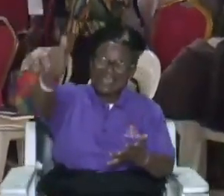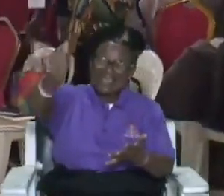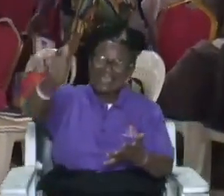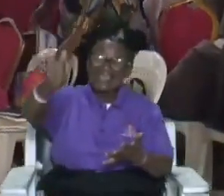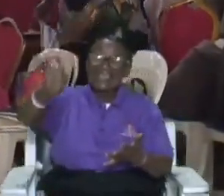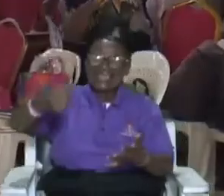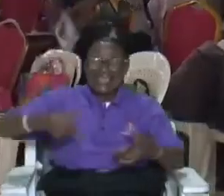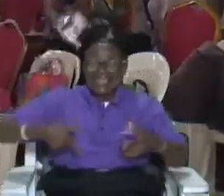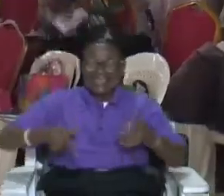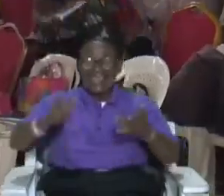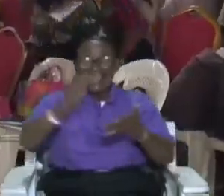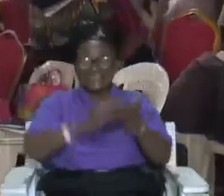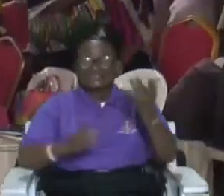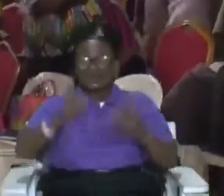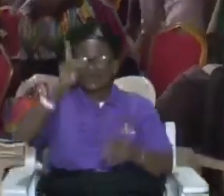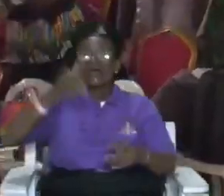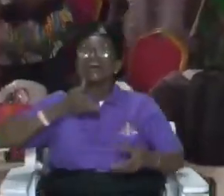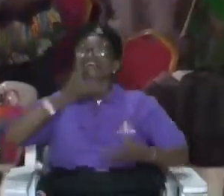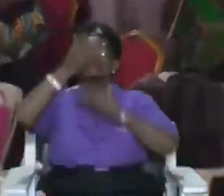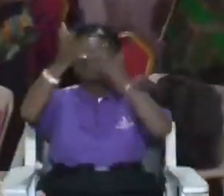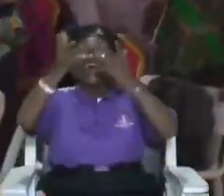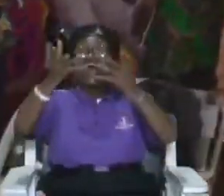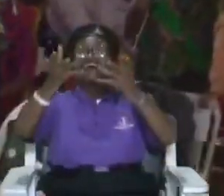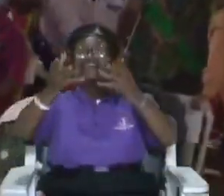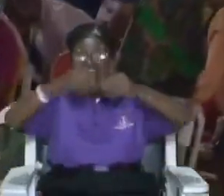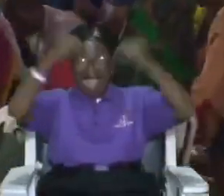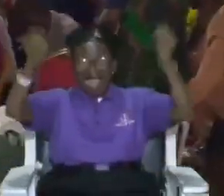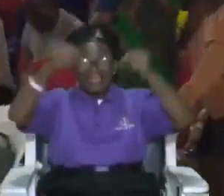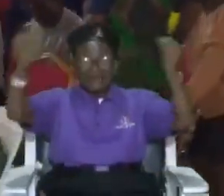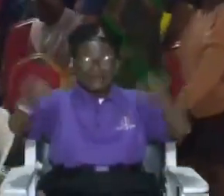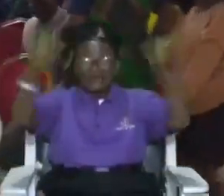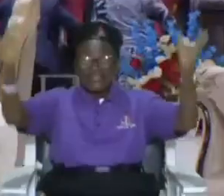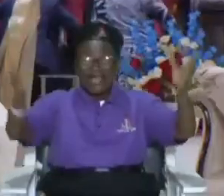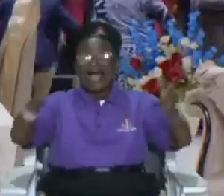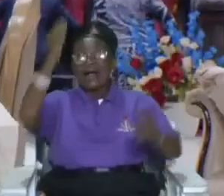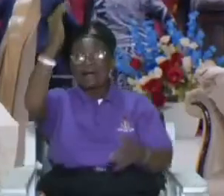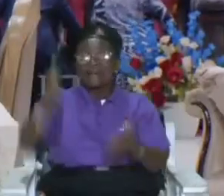Well, let someone shout hallelujah by fire.